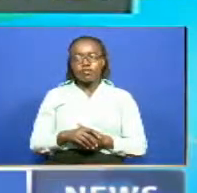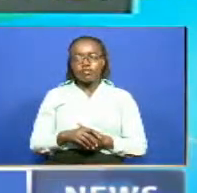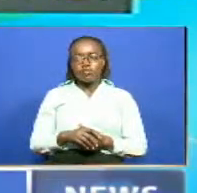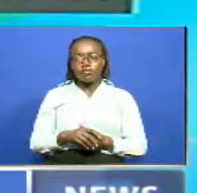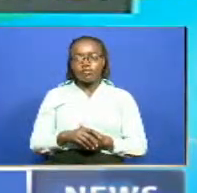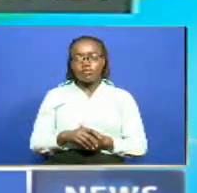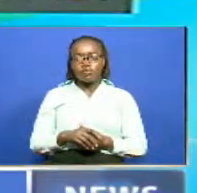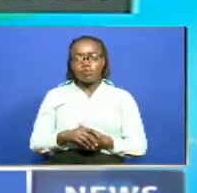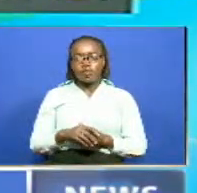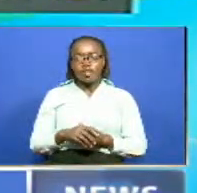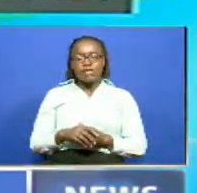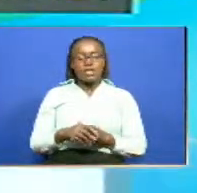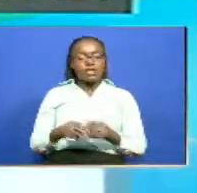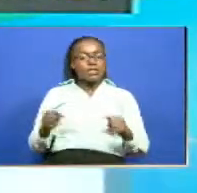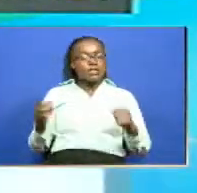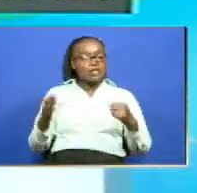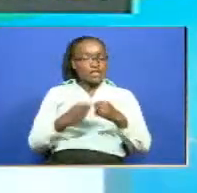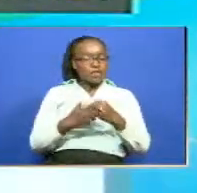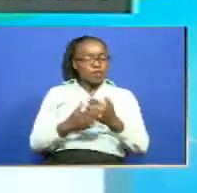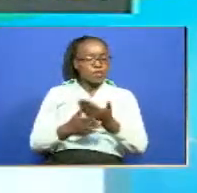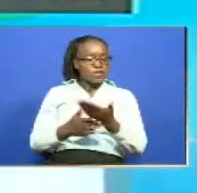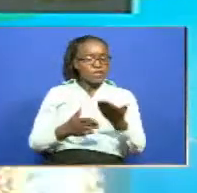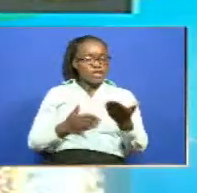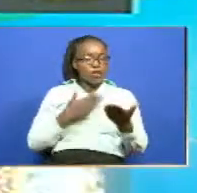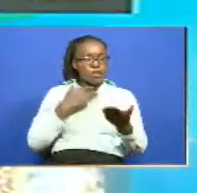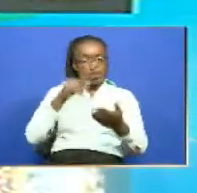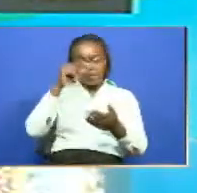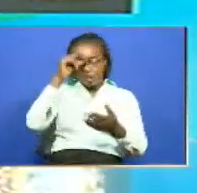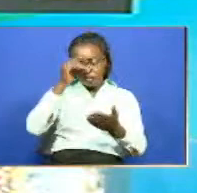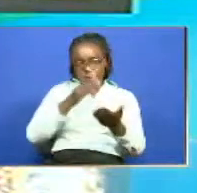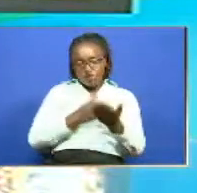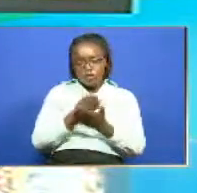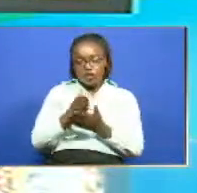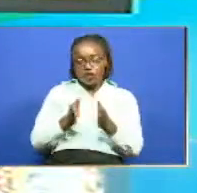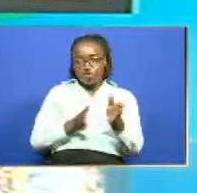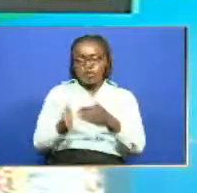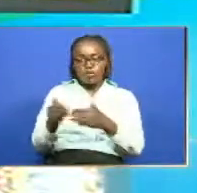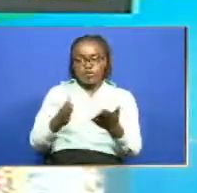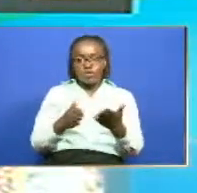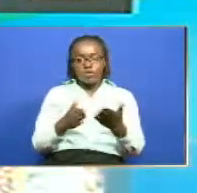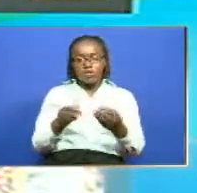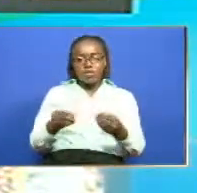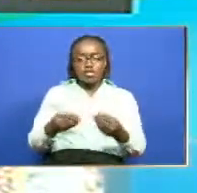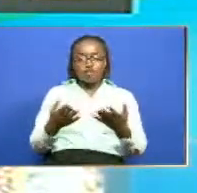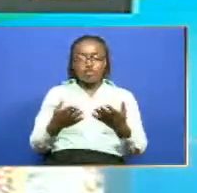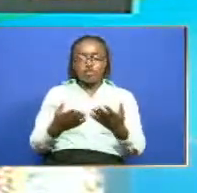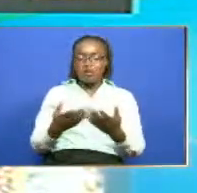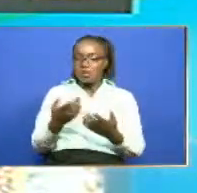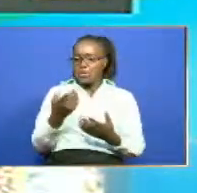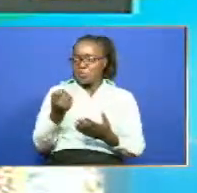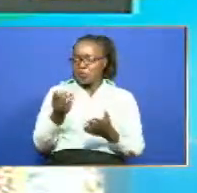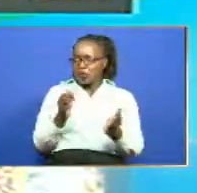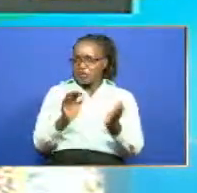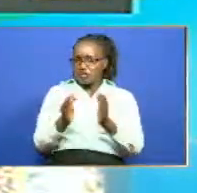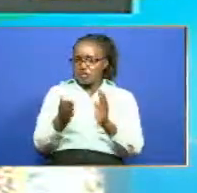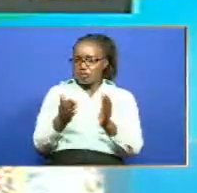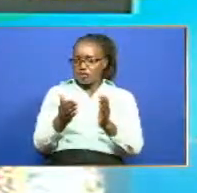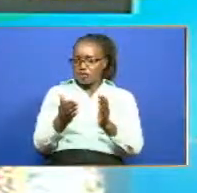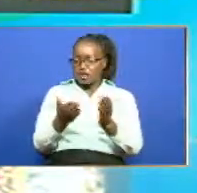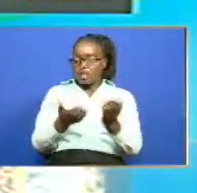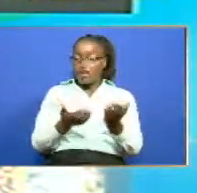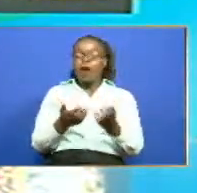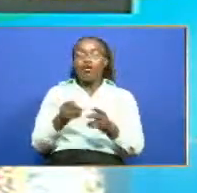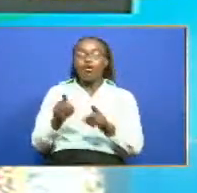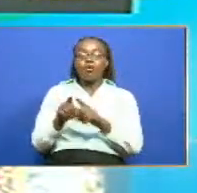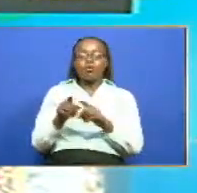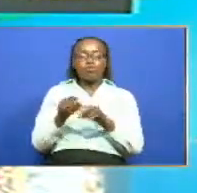Now, the informal sector players have called on the government to ensure that opportunities fronted to micro, small and medium enterprises trickle